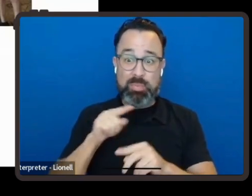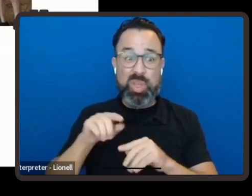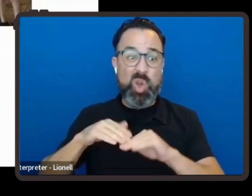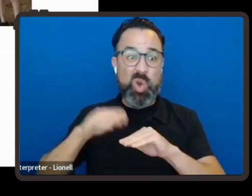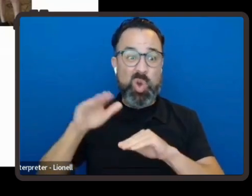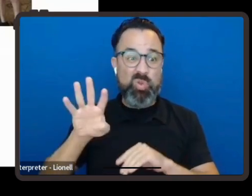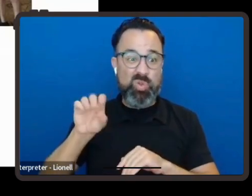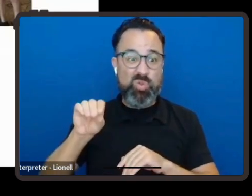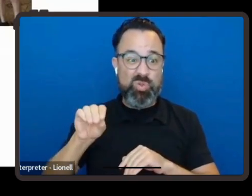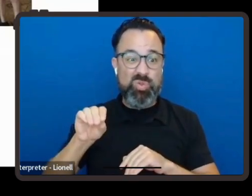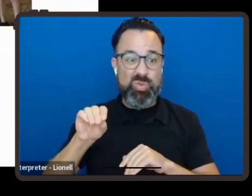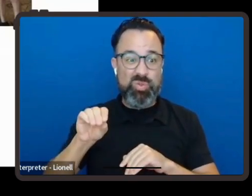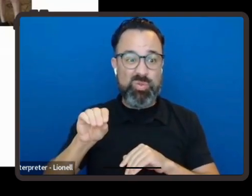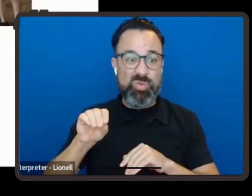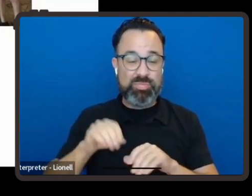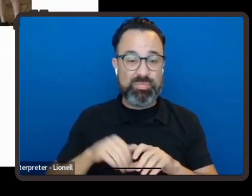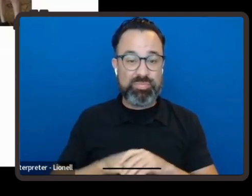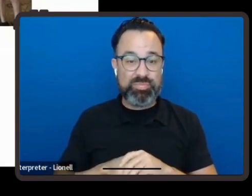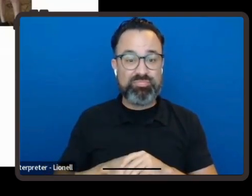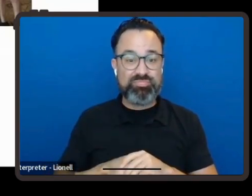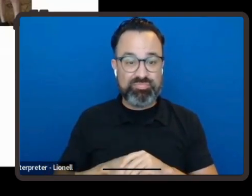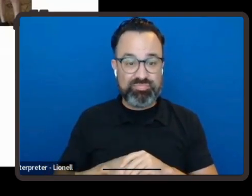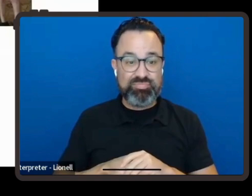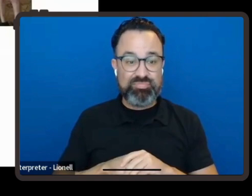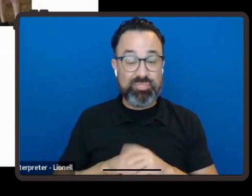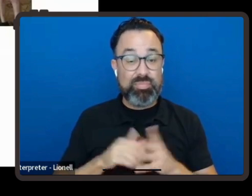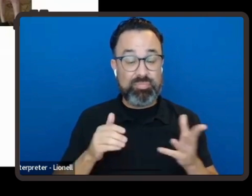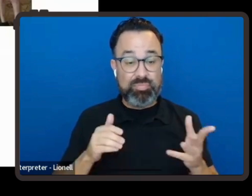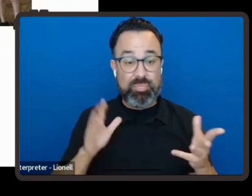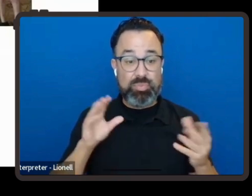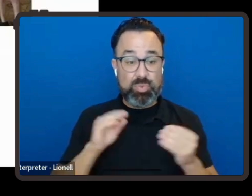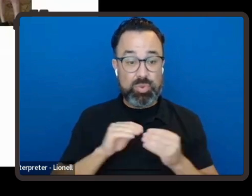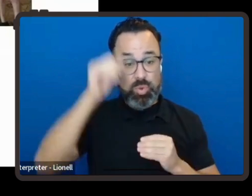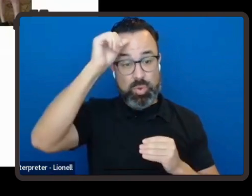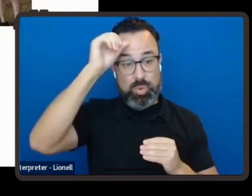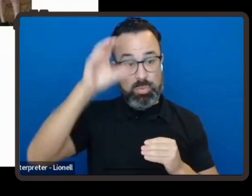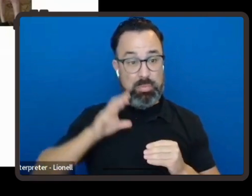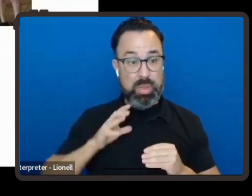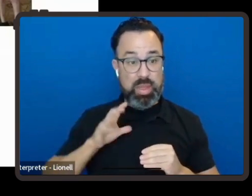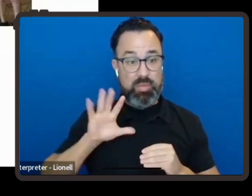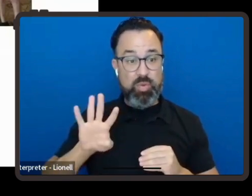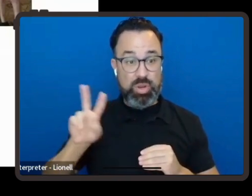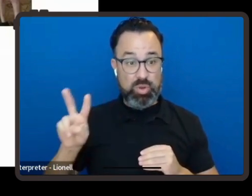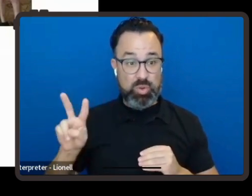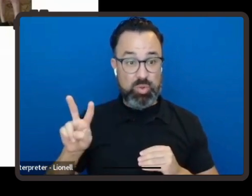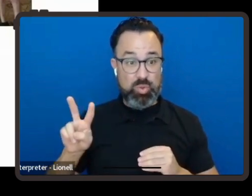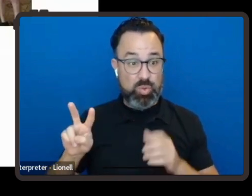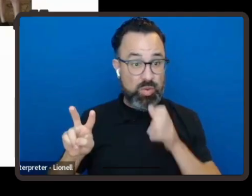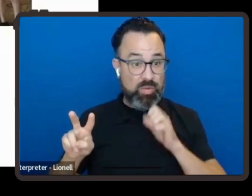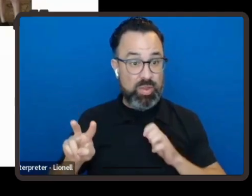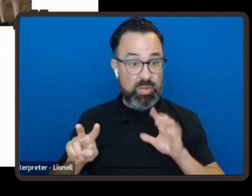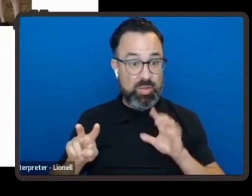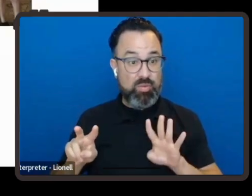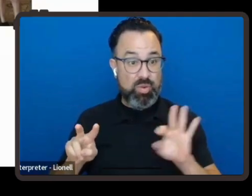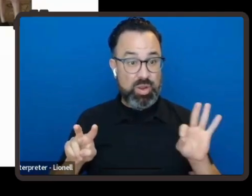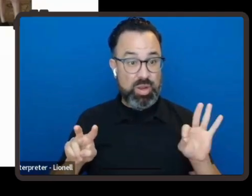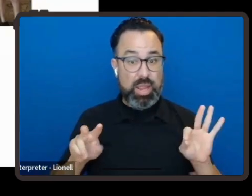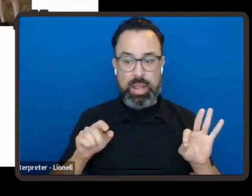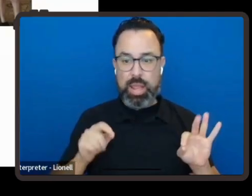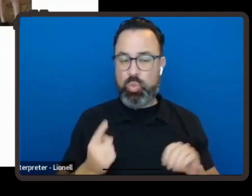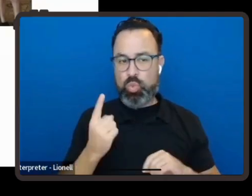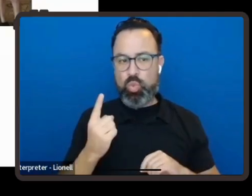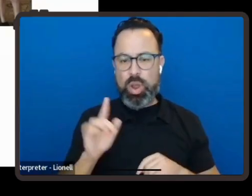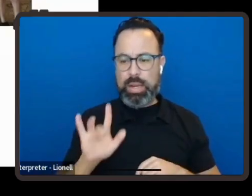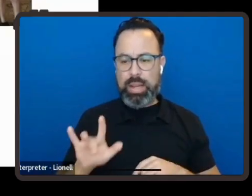Thereof were 42 males and 49 female, and one clicked the other button.